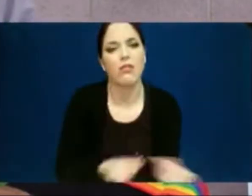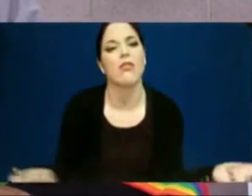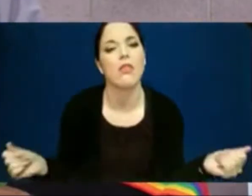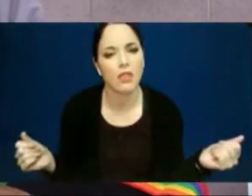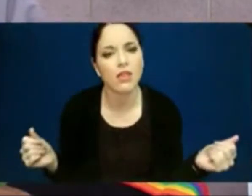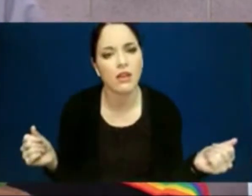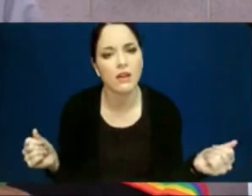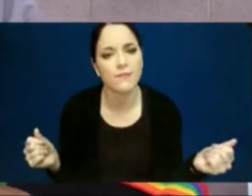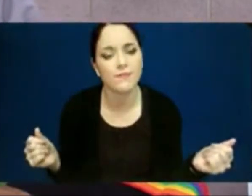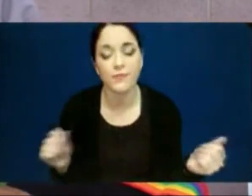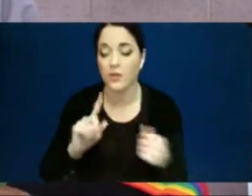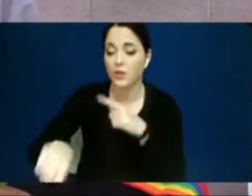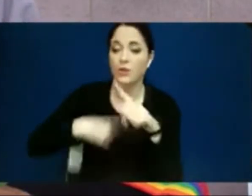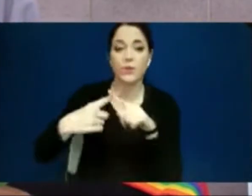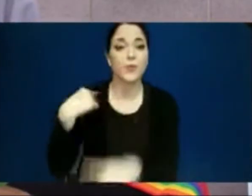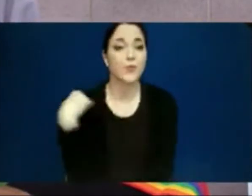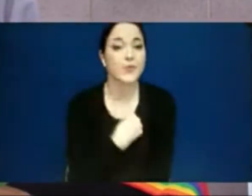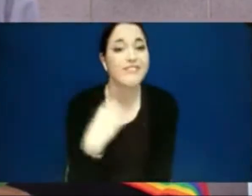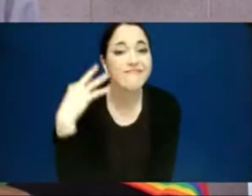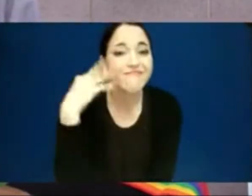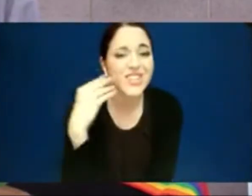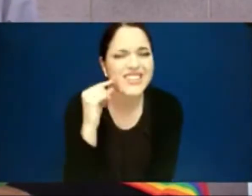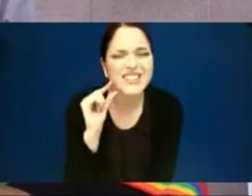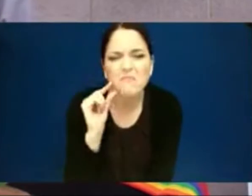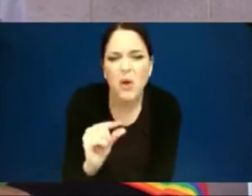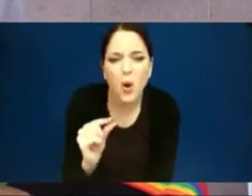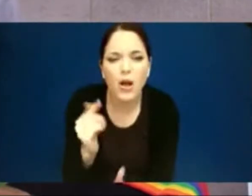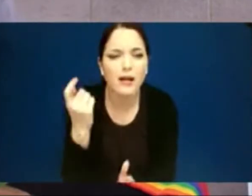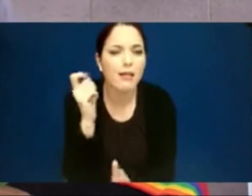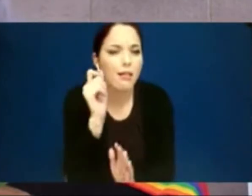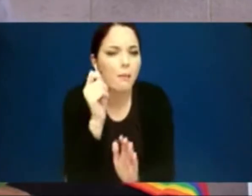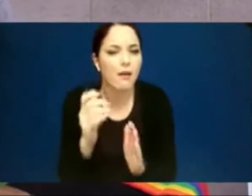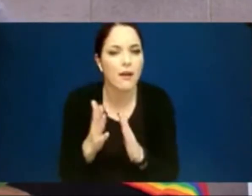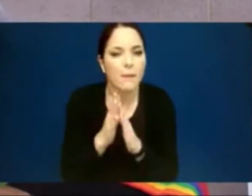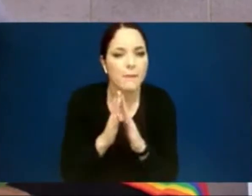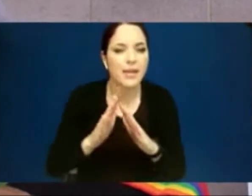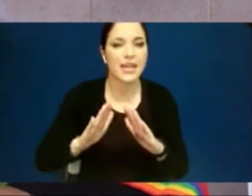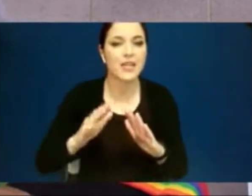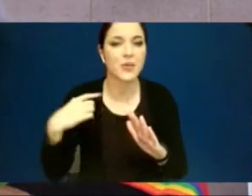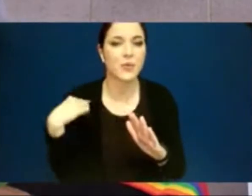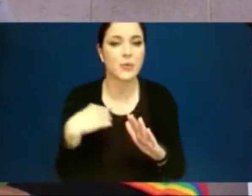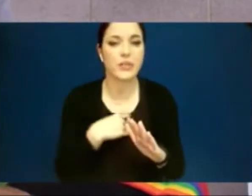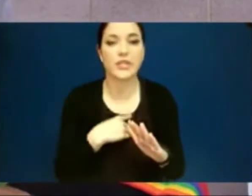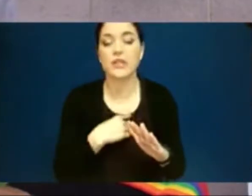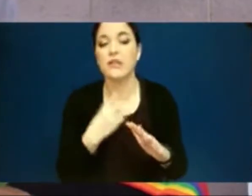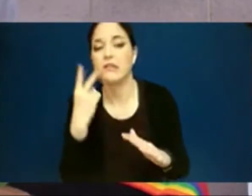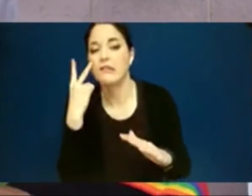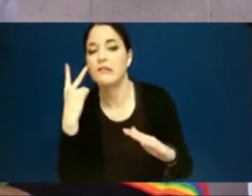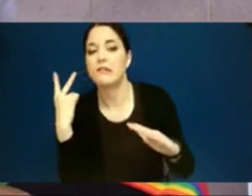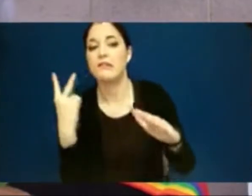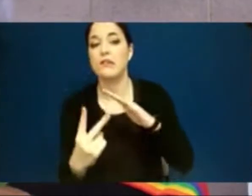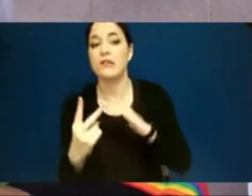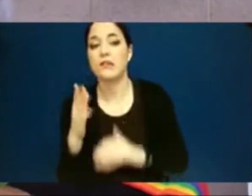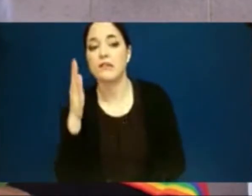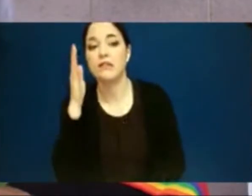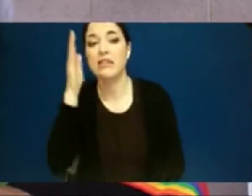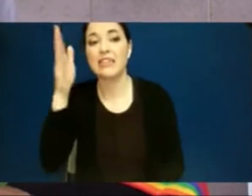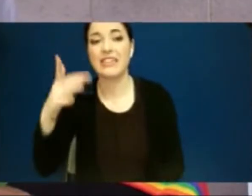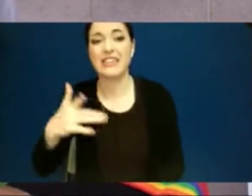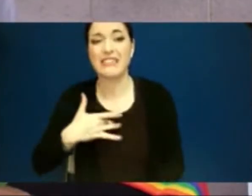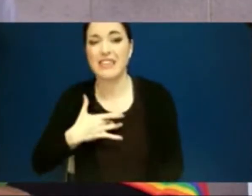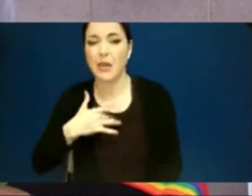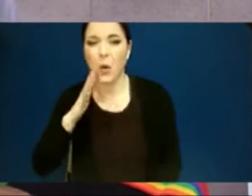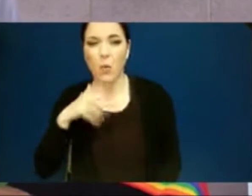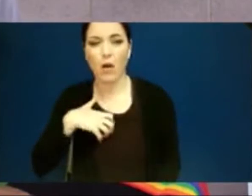find a semblance of peace, we cannot forecast the onset of disturbance, whether